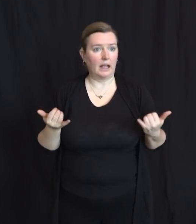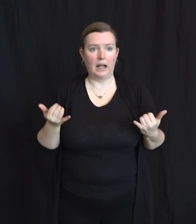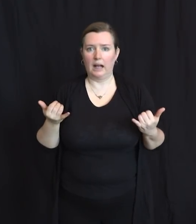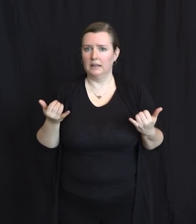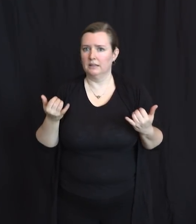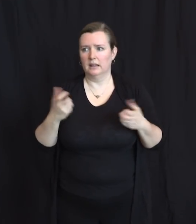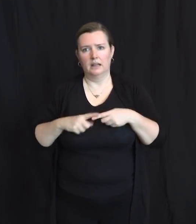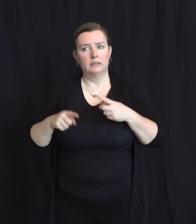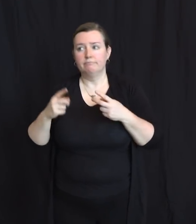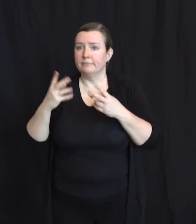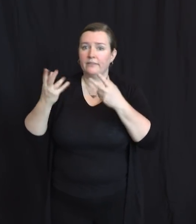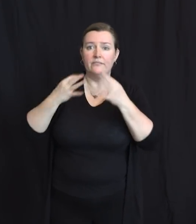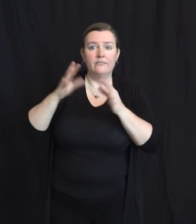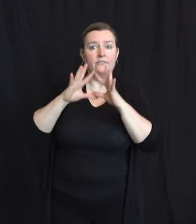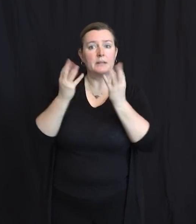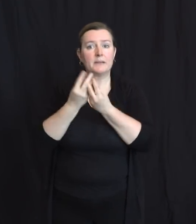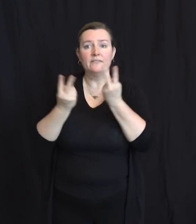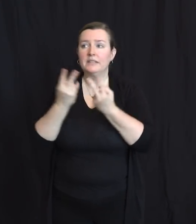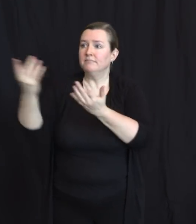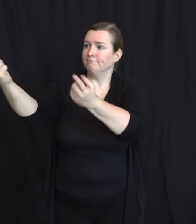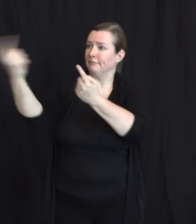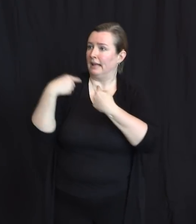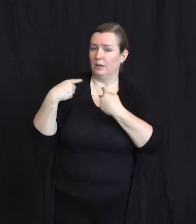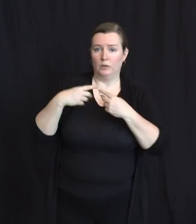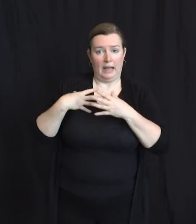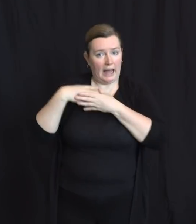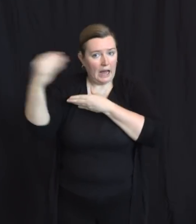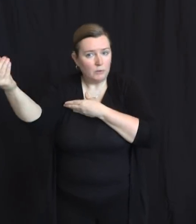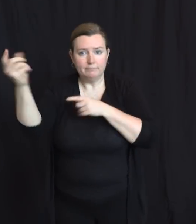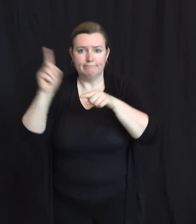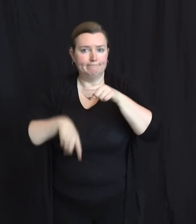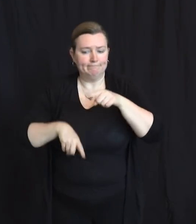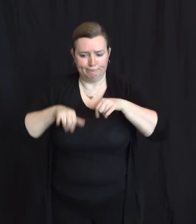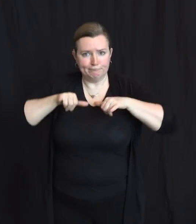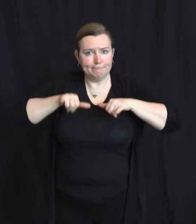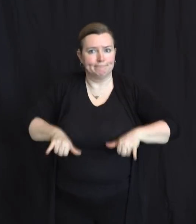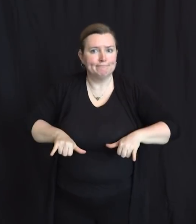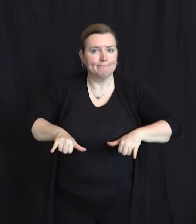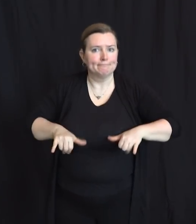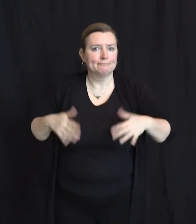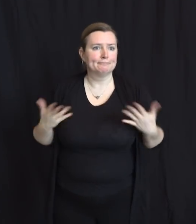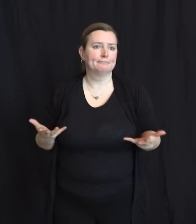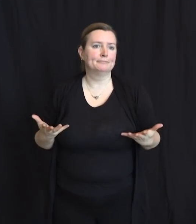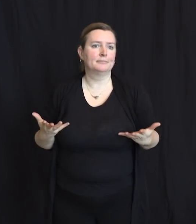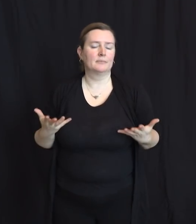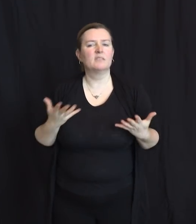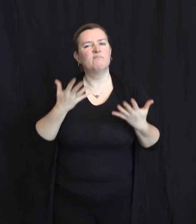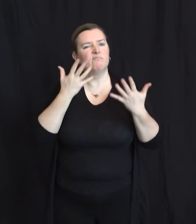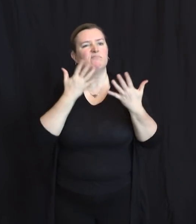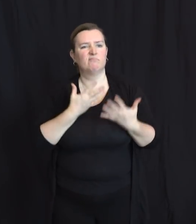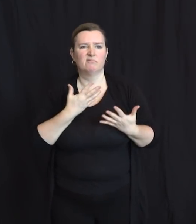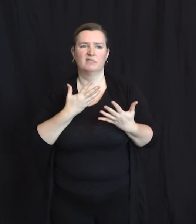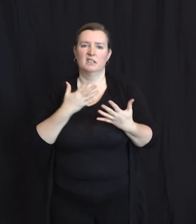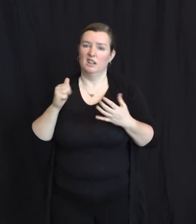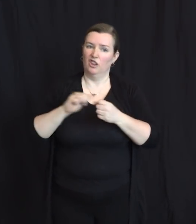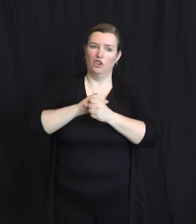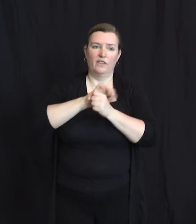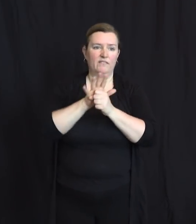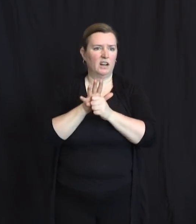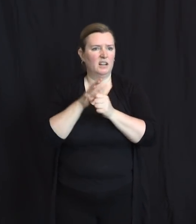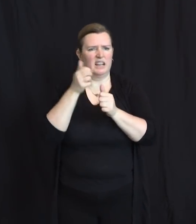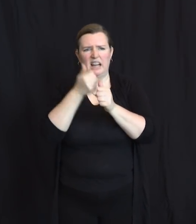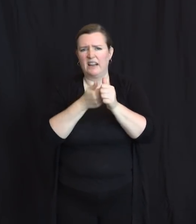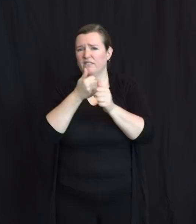regular outings in the community. Sadly, we have seen this virus in all of our centers, and we owe our residents